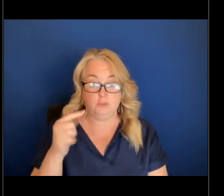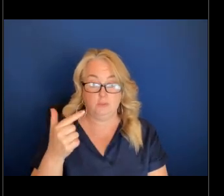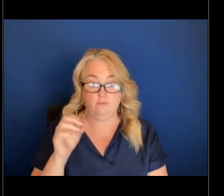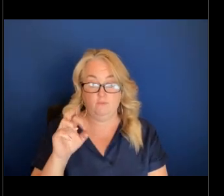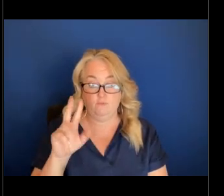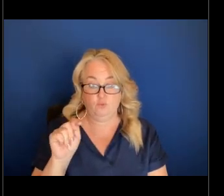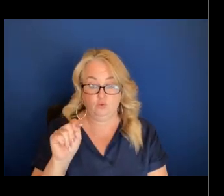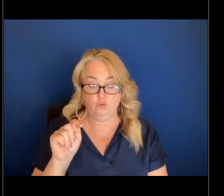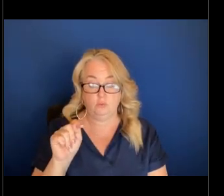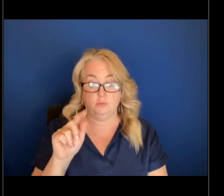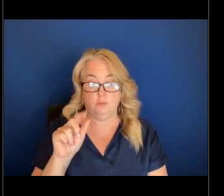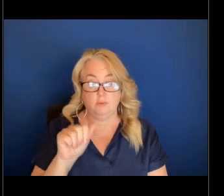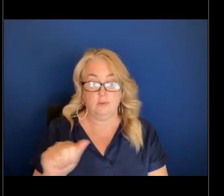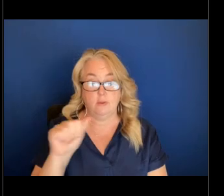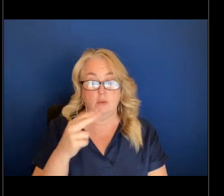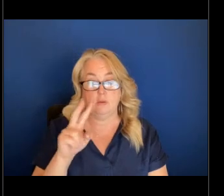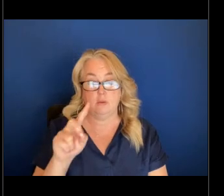fairhousingfirst@hud.gov.